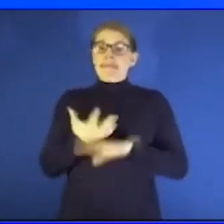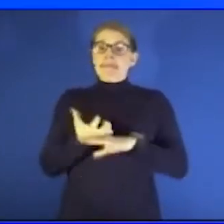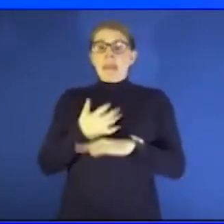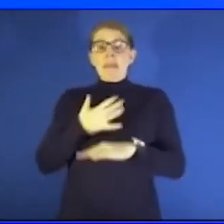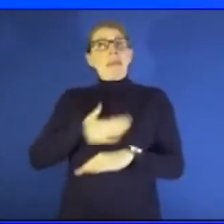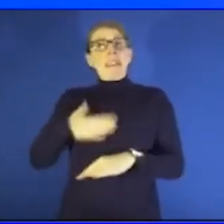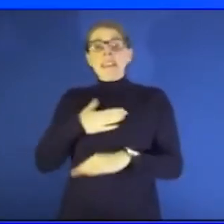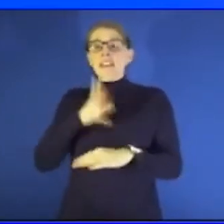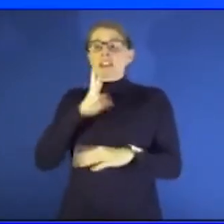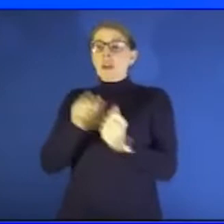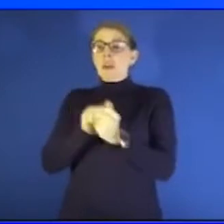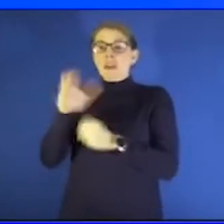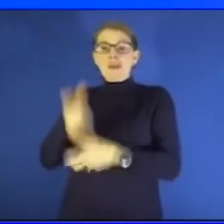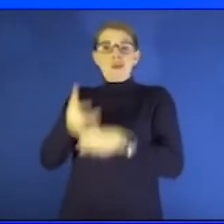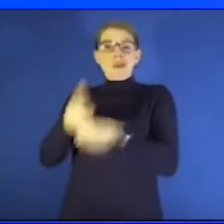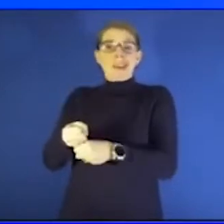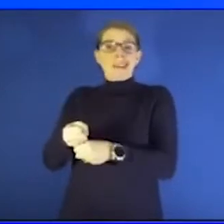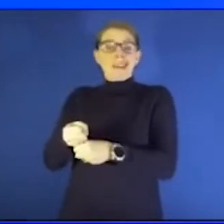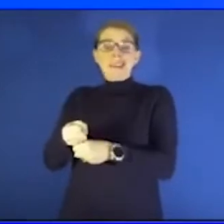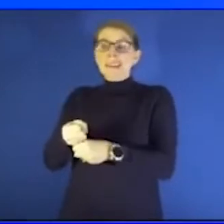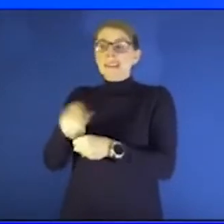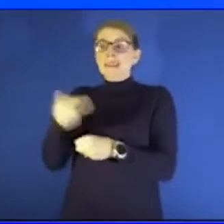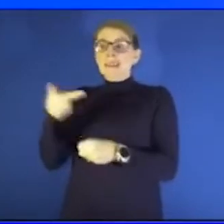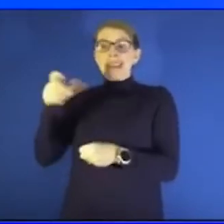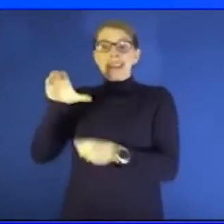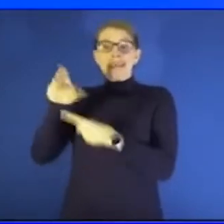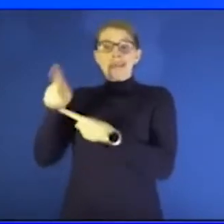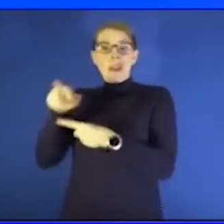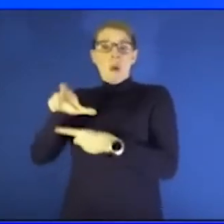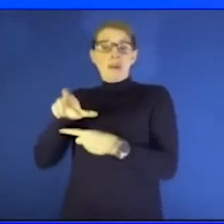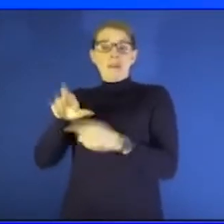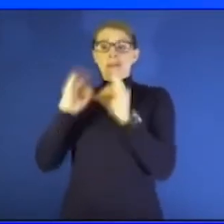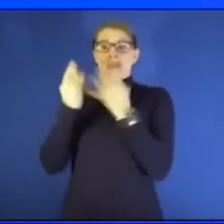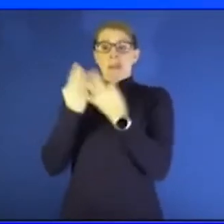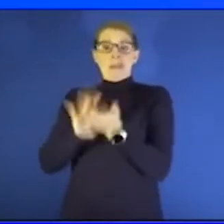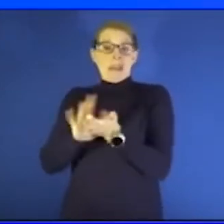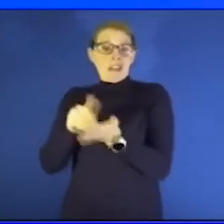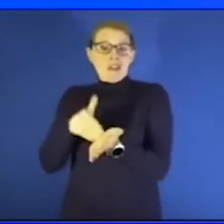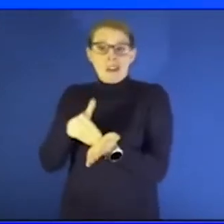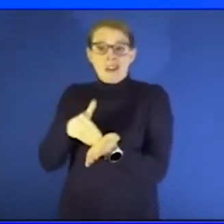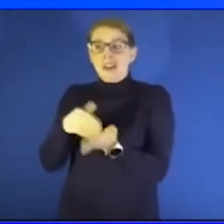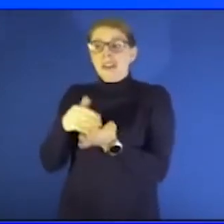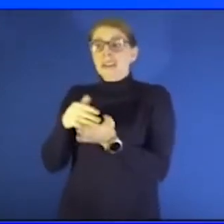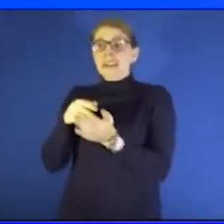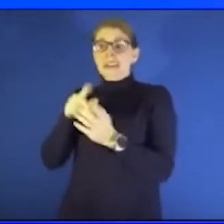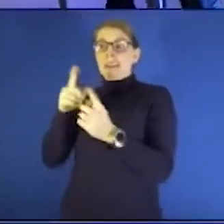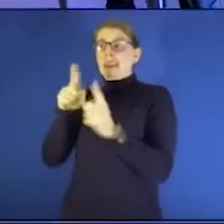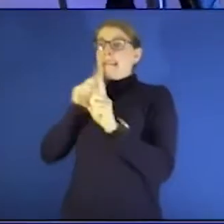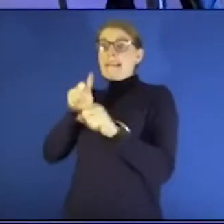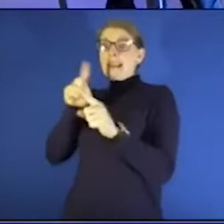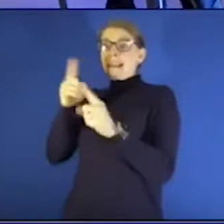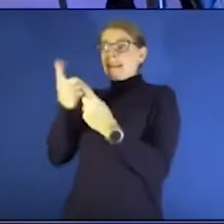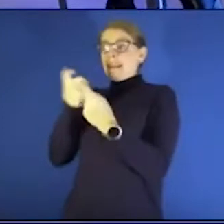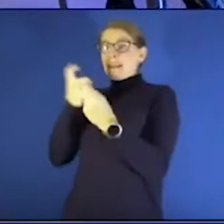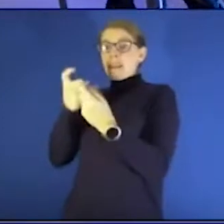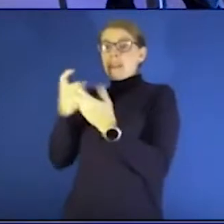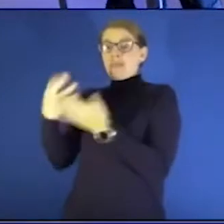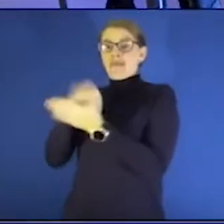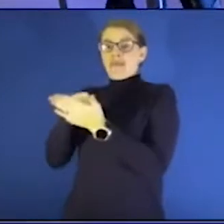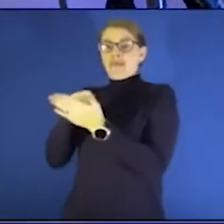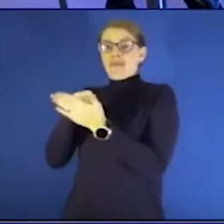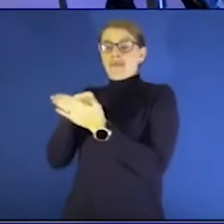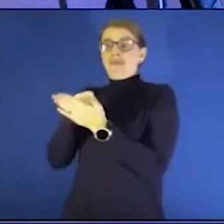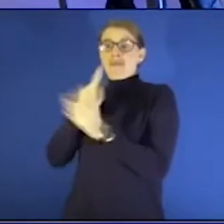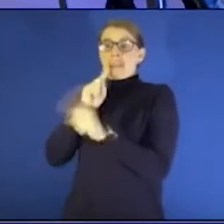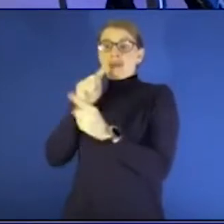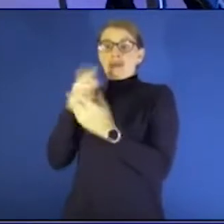pediatrician, your family medicine doctor, and get your questions answered there instead of on the internet. Yep, good advice. I want to bring in Dr. Douglas.